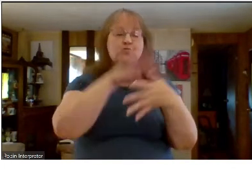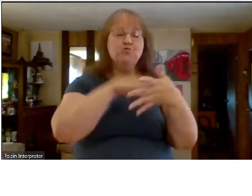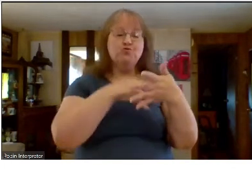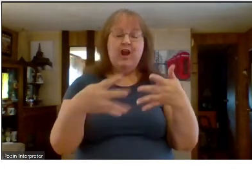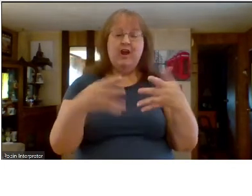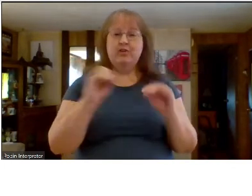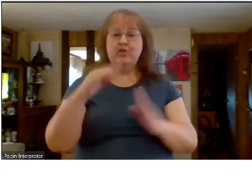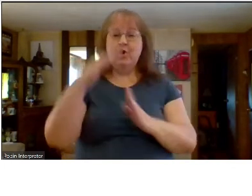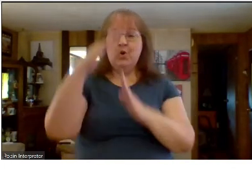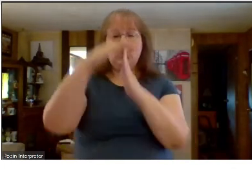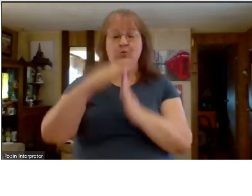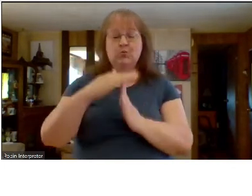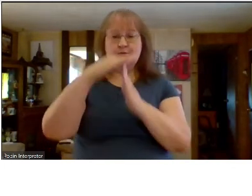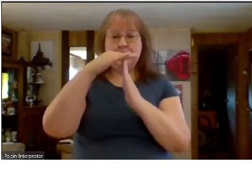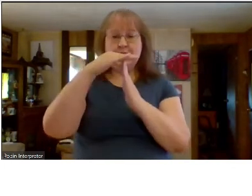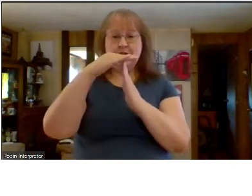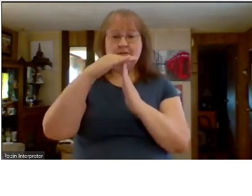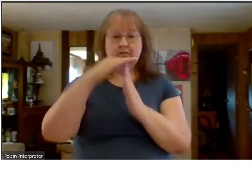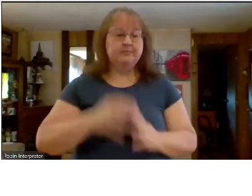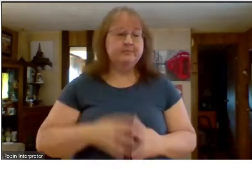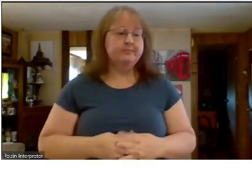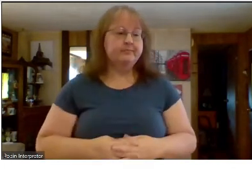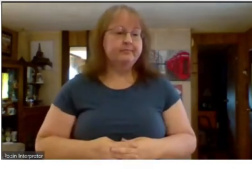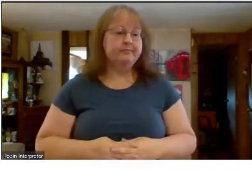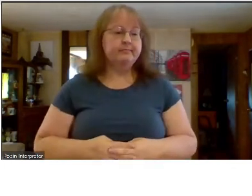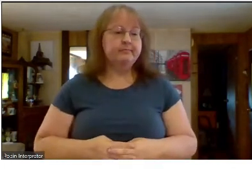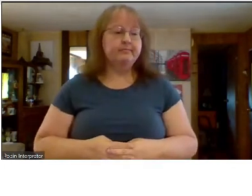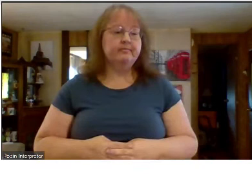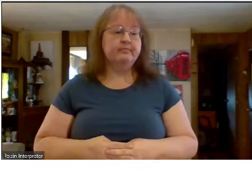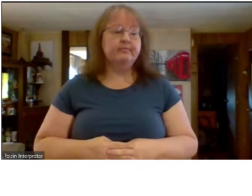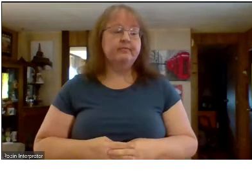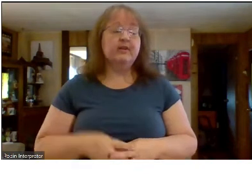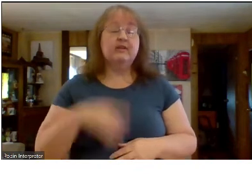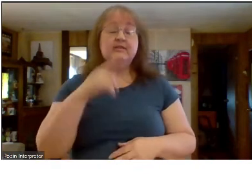a graph is one using shapes.